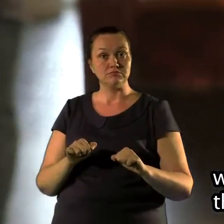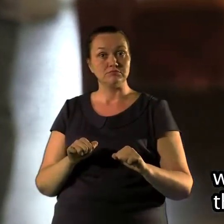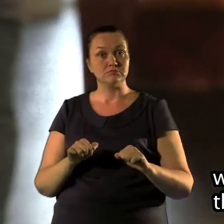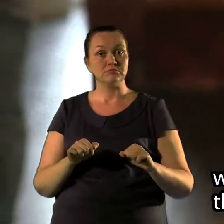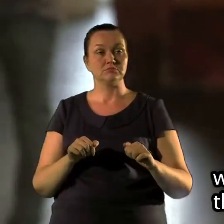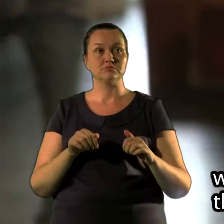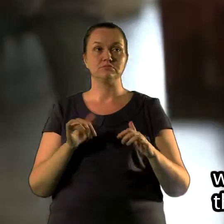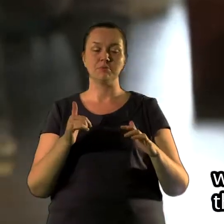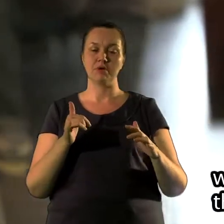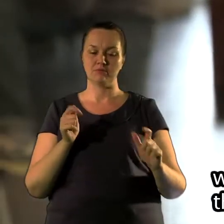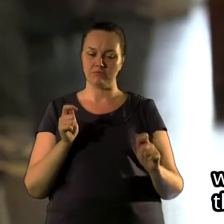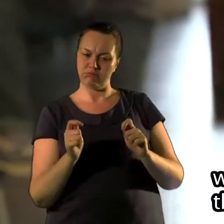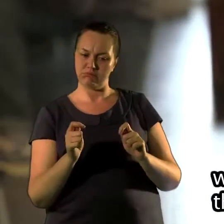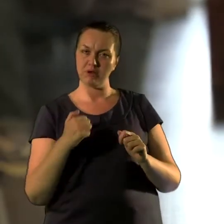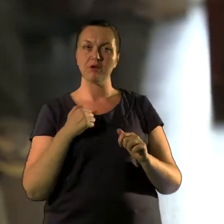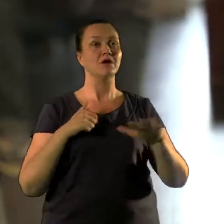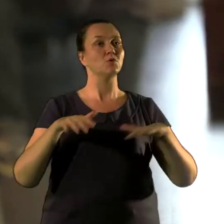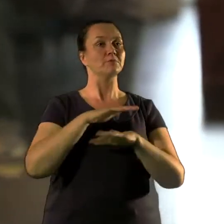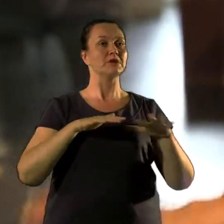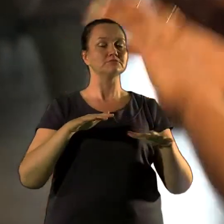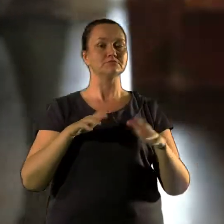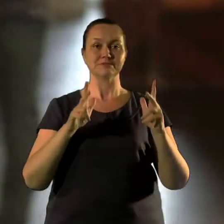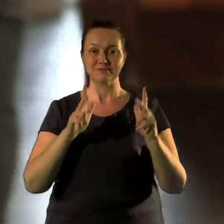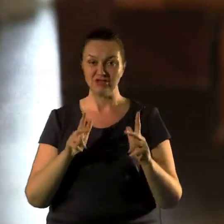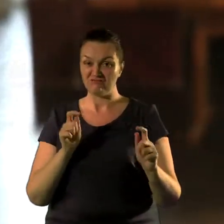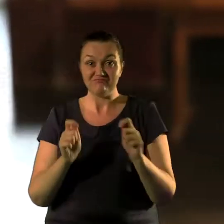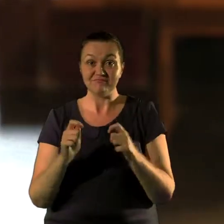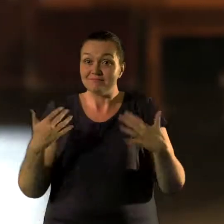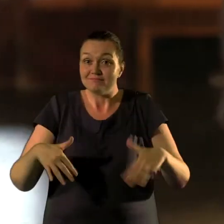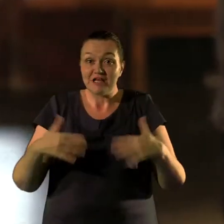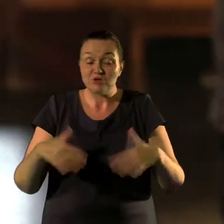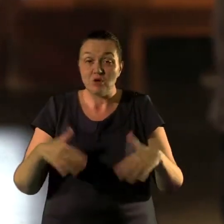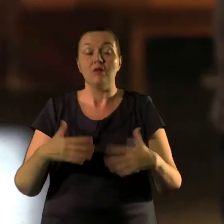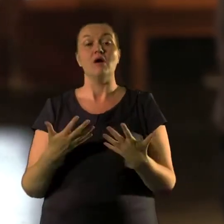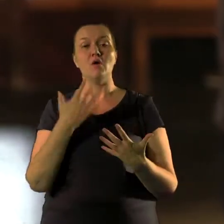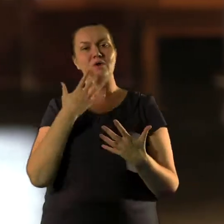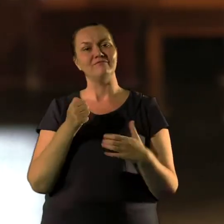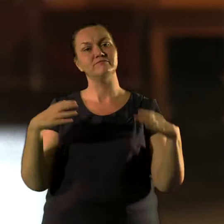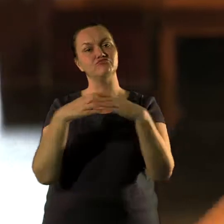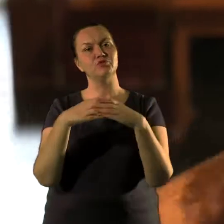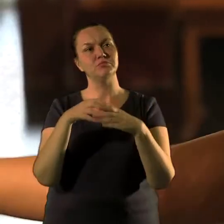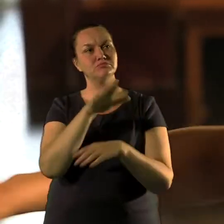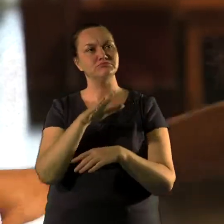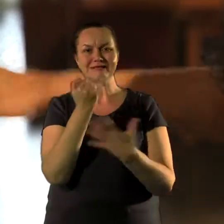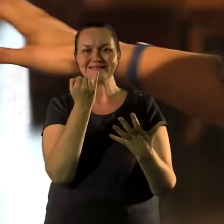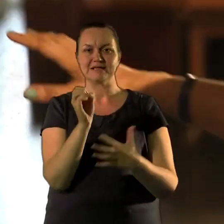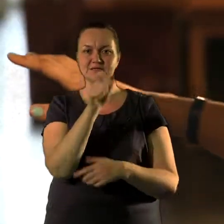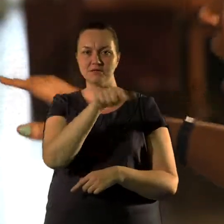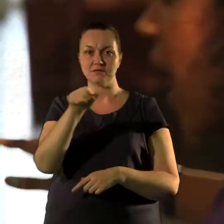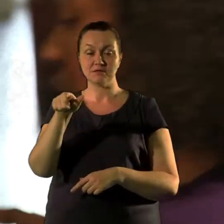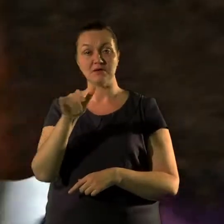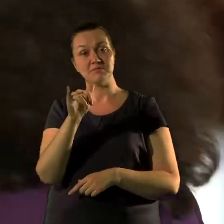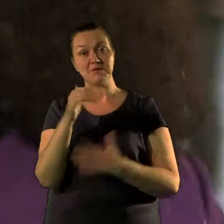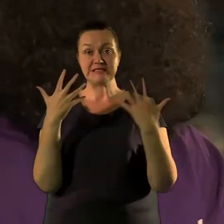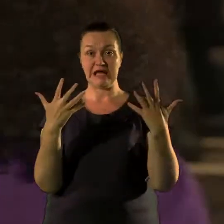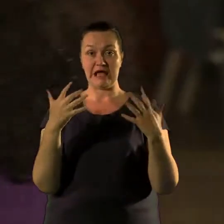movement that we give you to do it sitting down. When we've got groups of about 60, there'll be about 10 on a